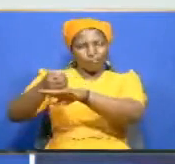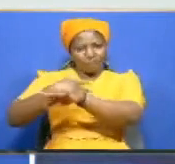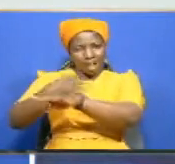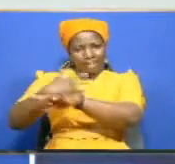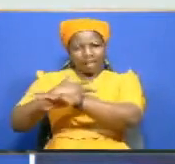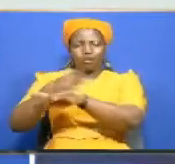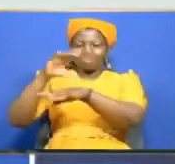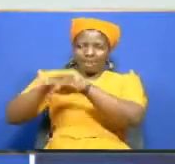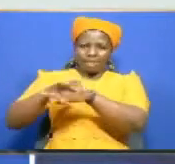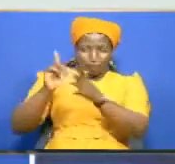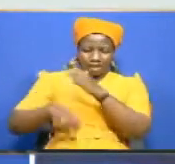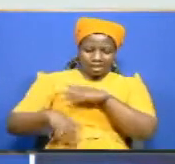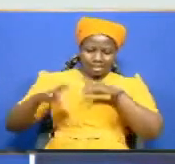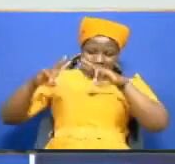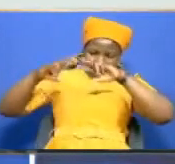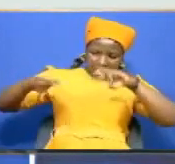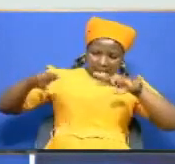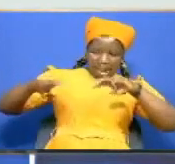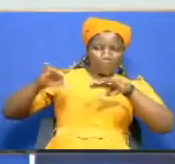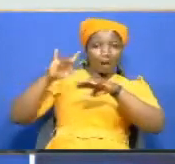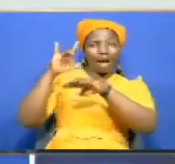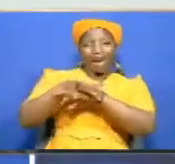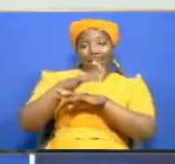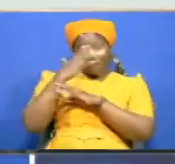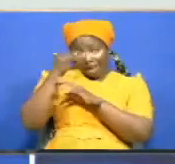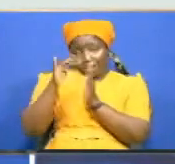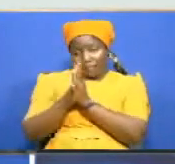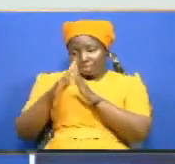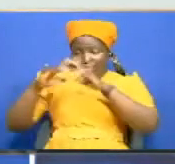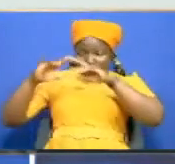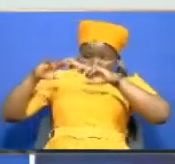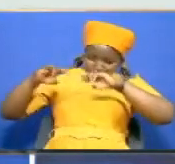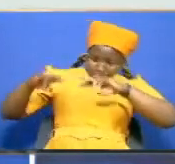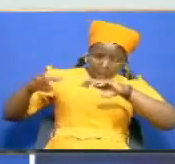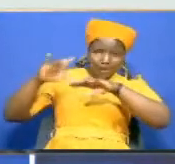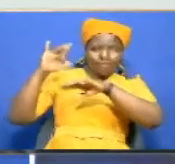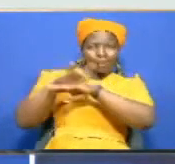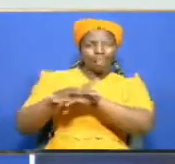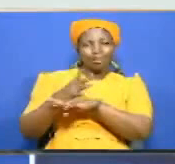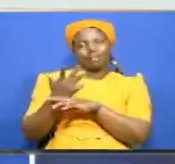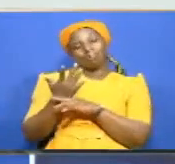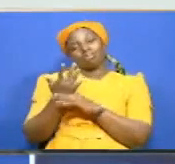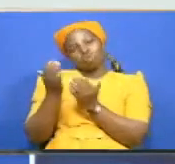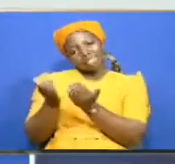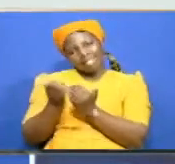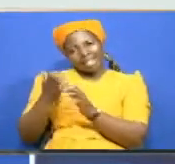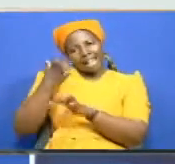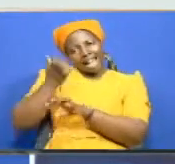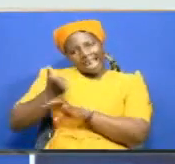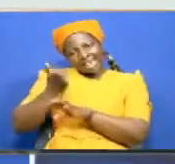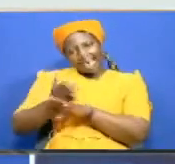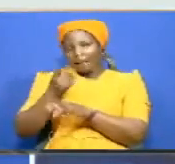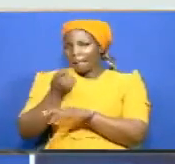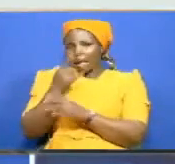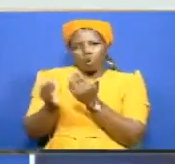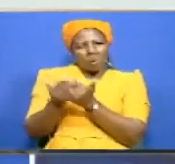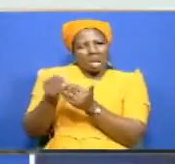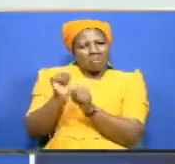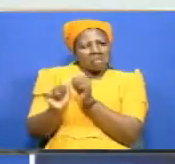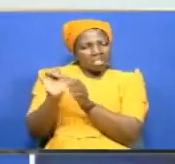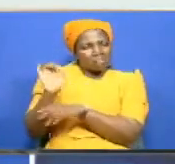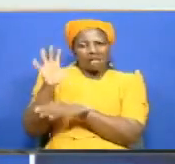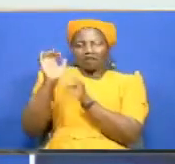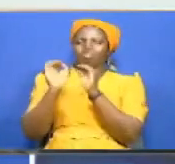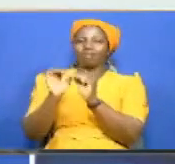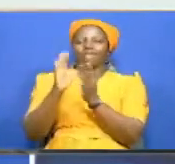early diagnosis, because with early diagnosis, you will not need complex treatments, which are expensive. And some of